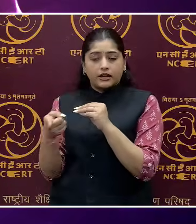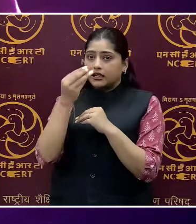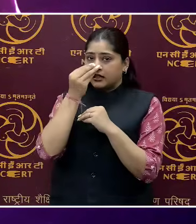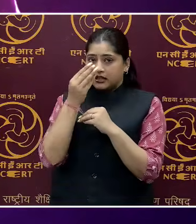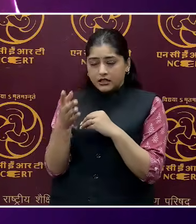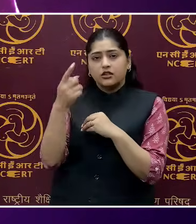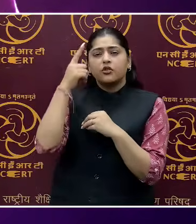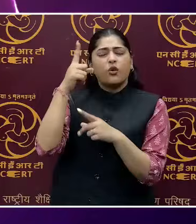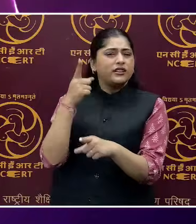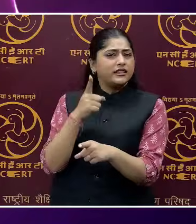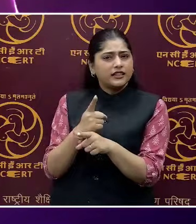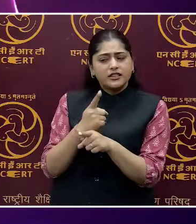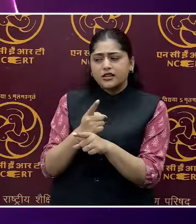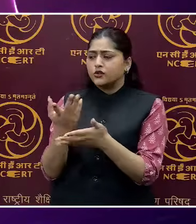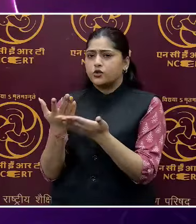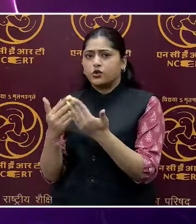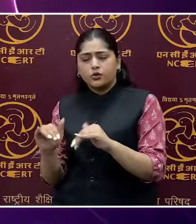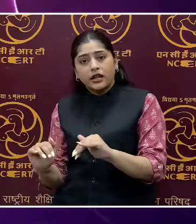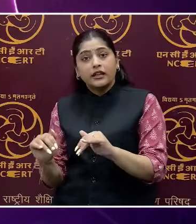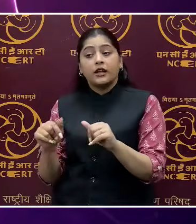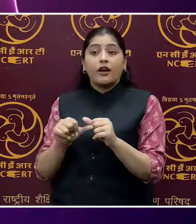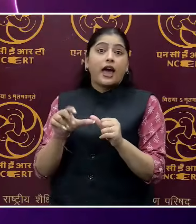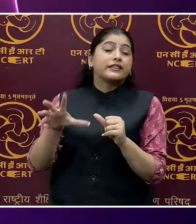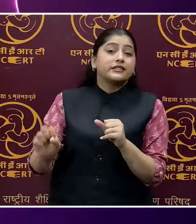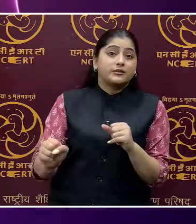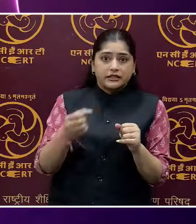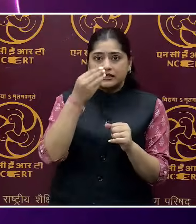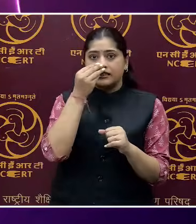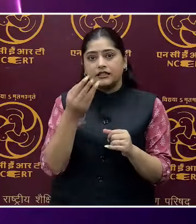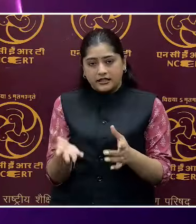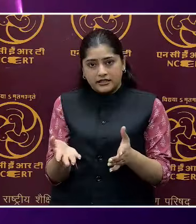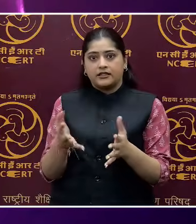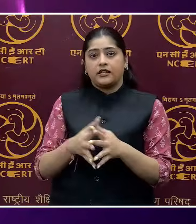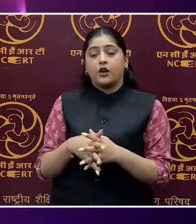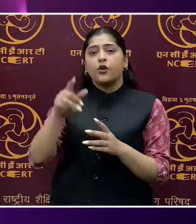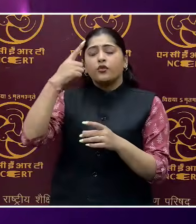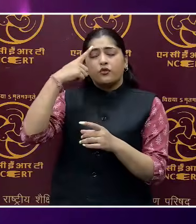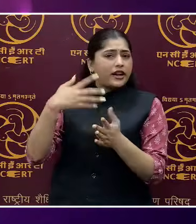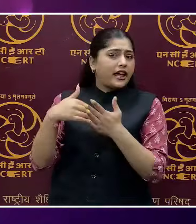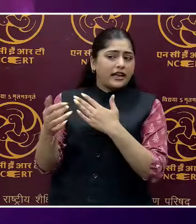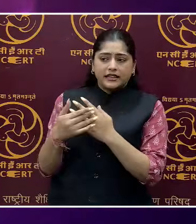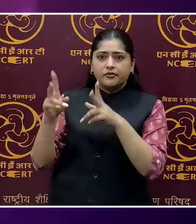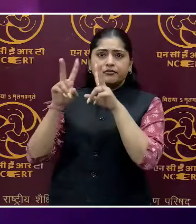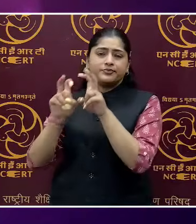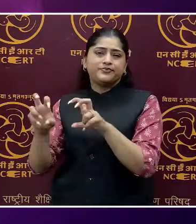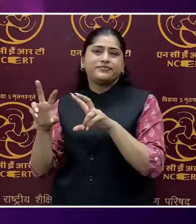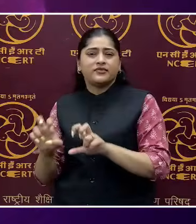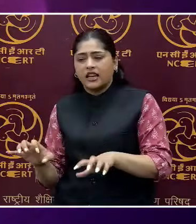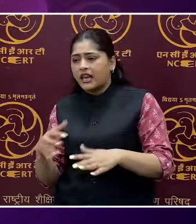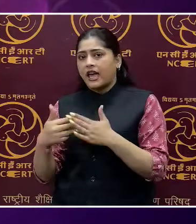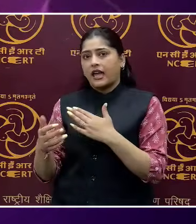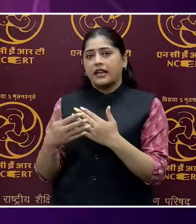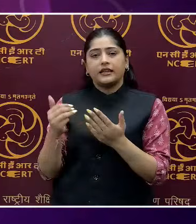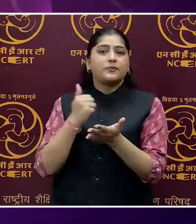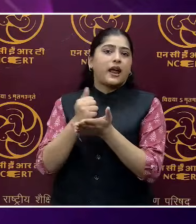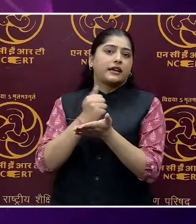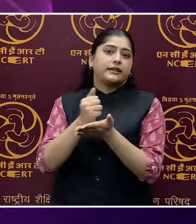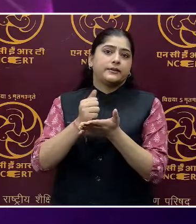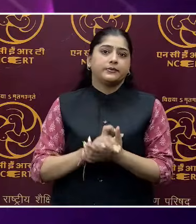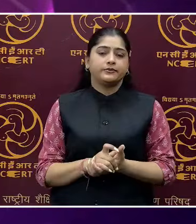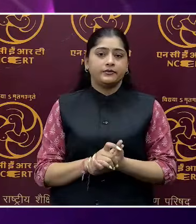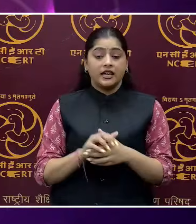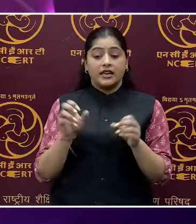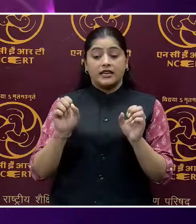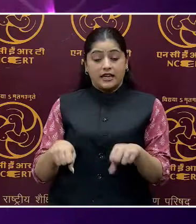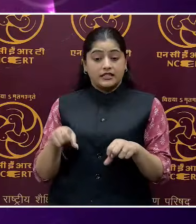very convenient to experience real lab like experiment in virtual labs platform. So yes, we can say that